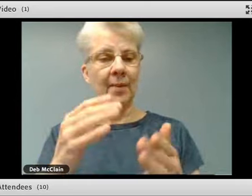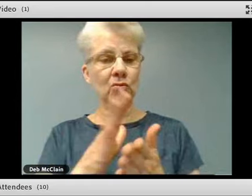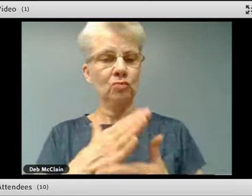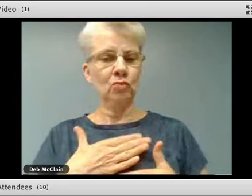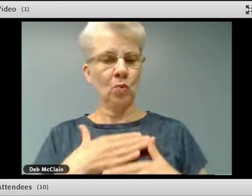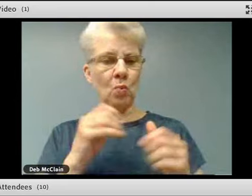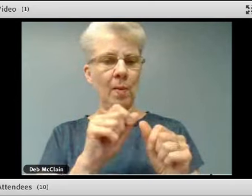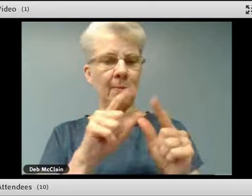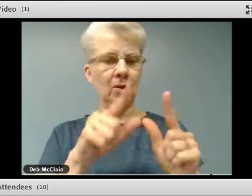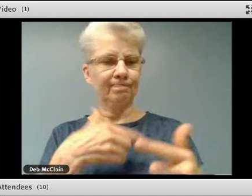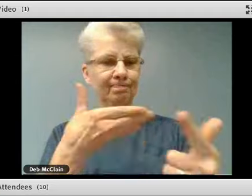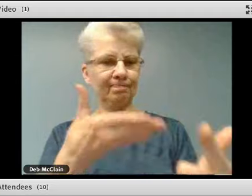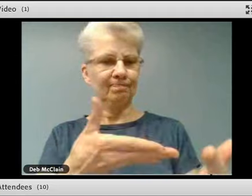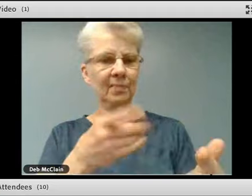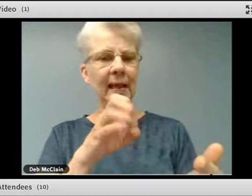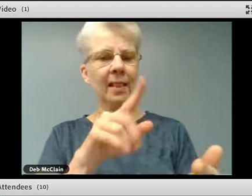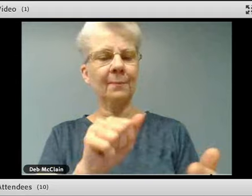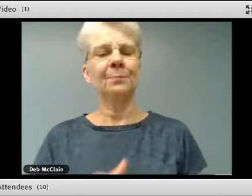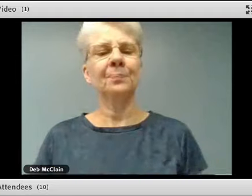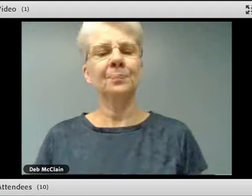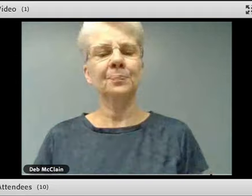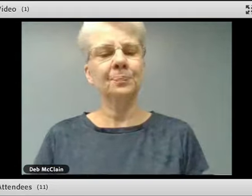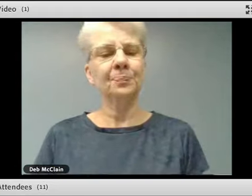enjoy her webinar this morning.